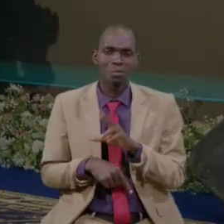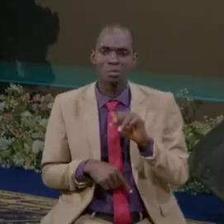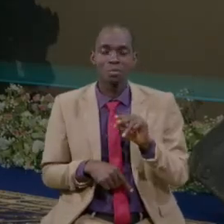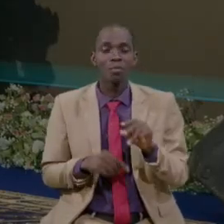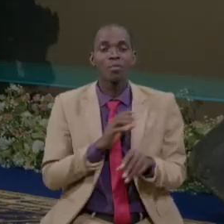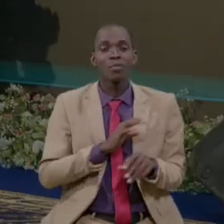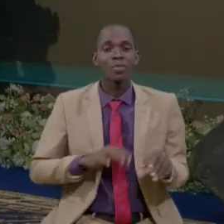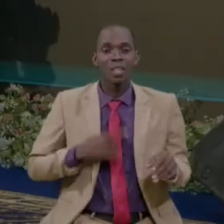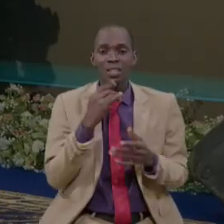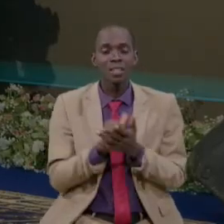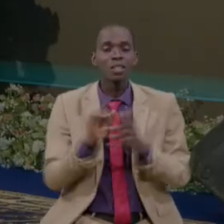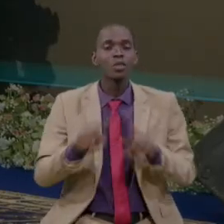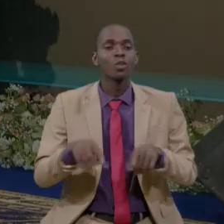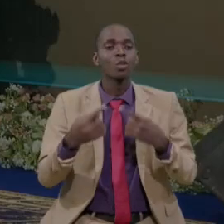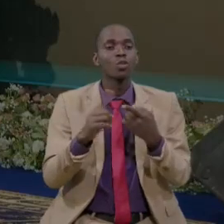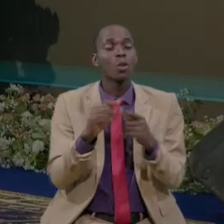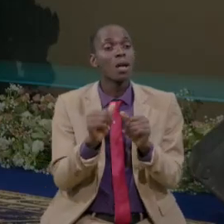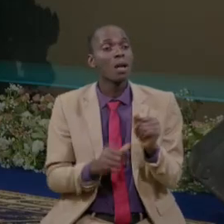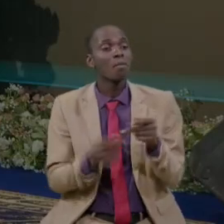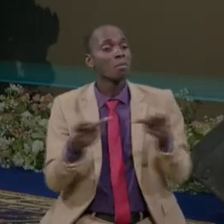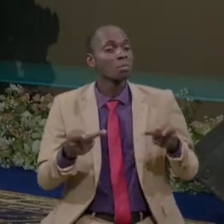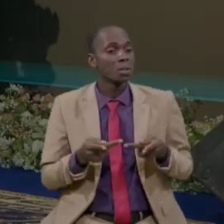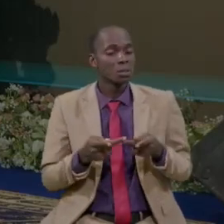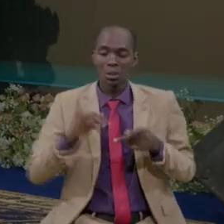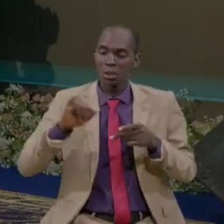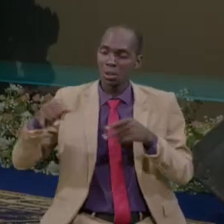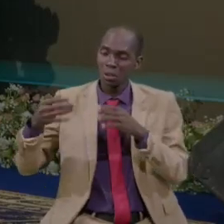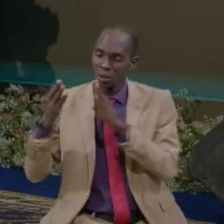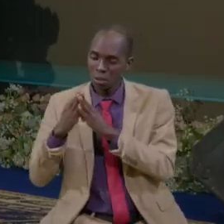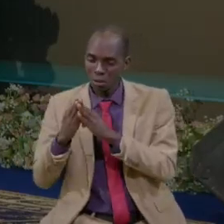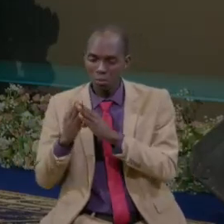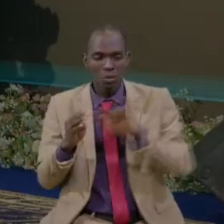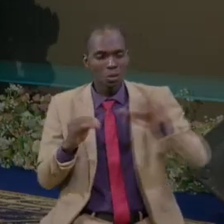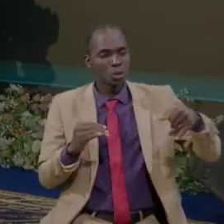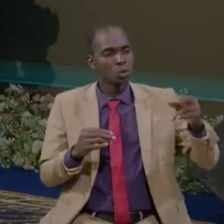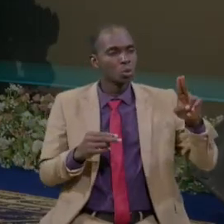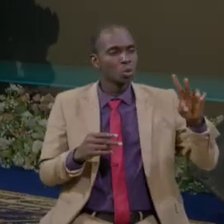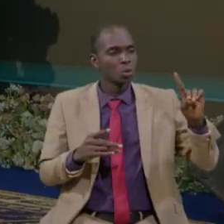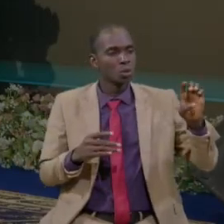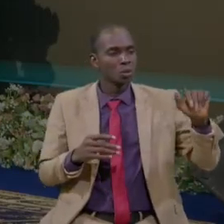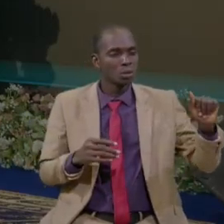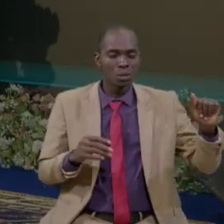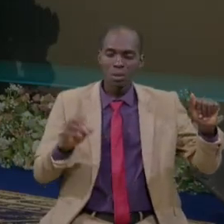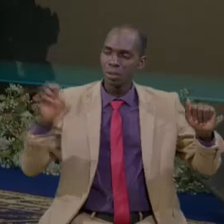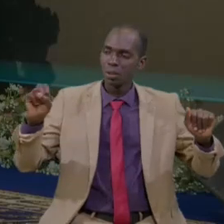place. Jerusalem, Judea, Samaria, and the where